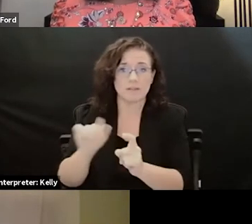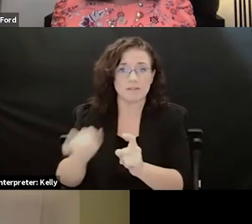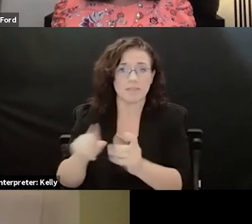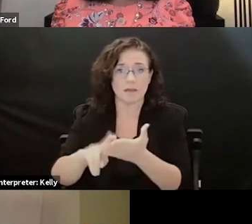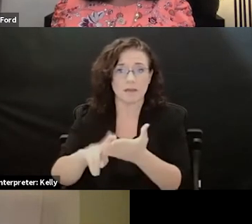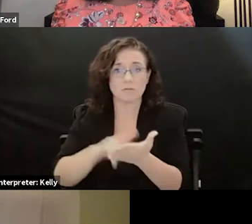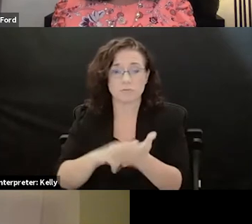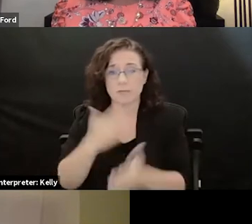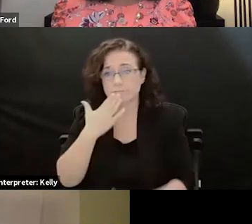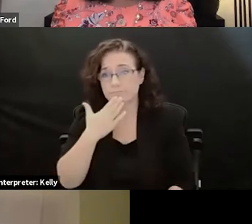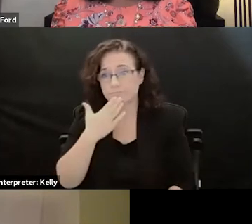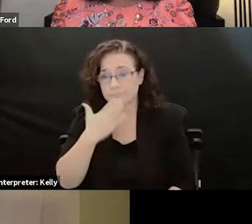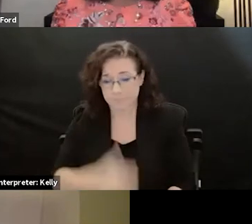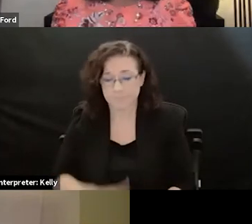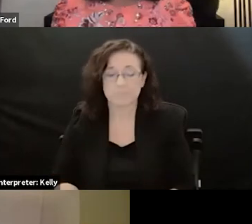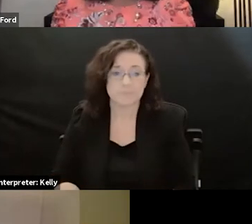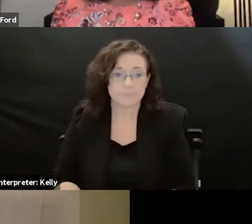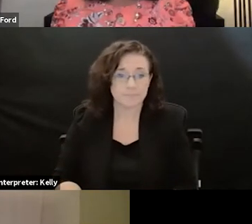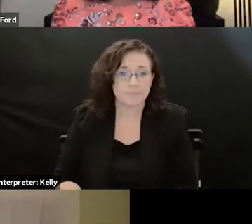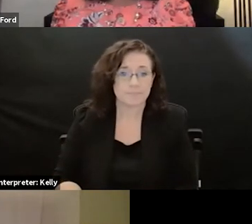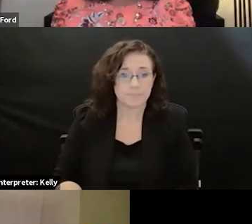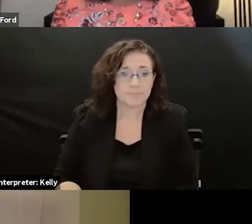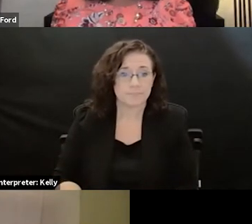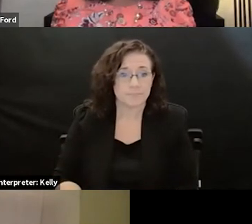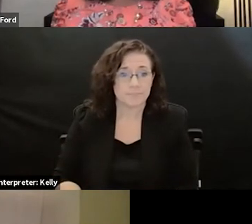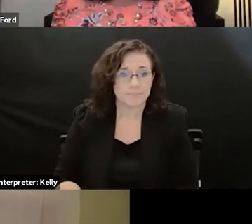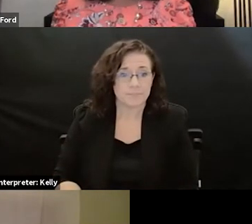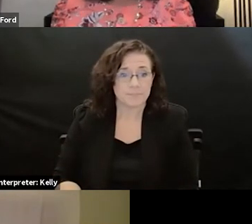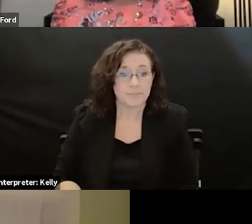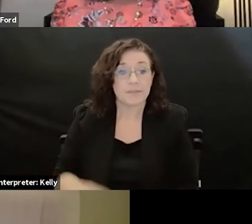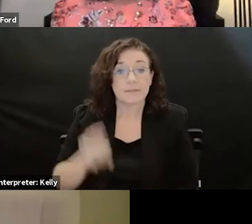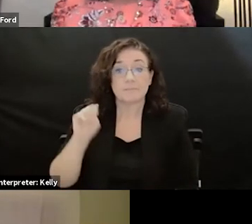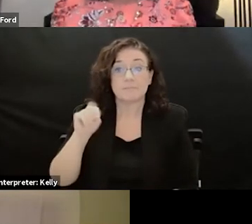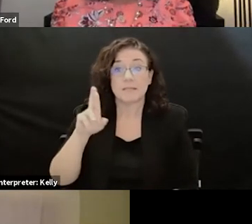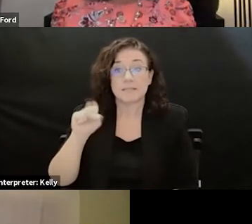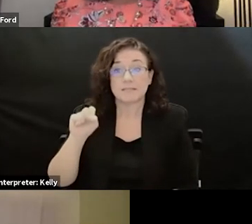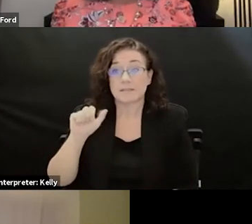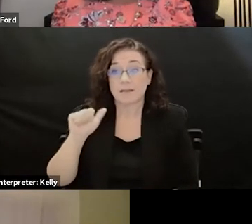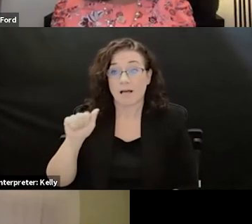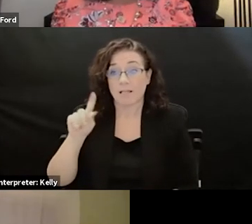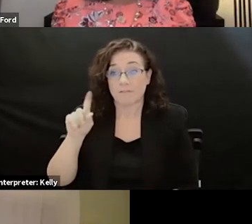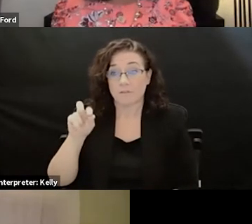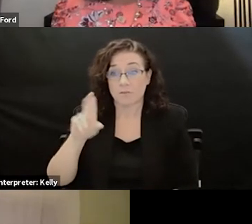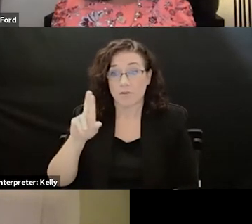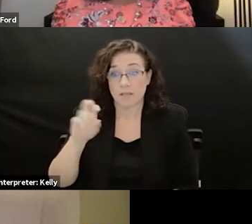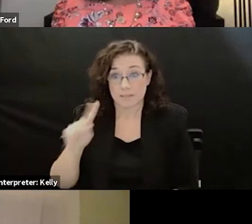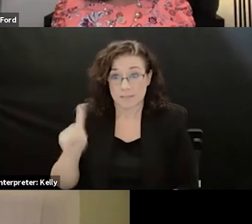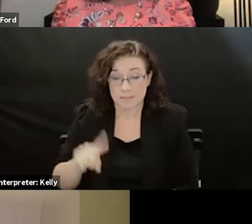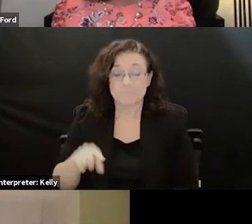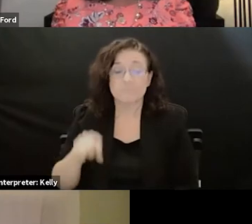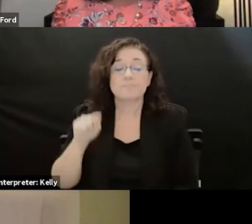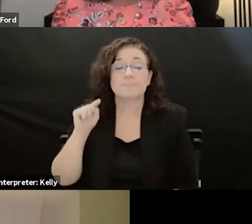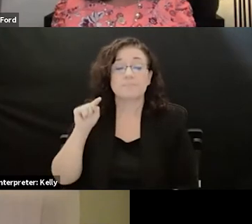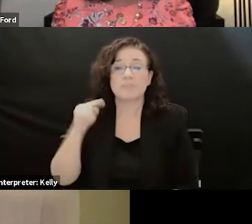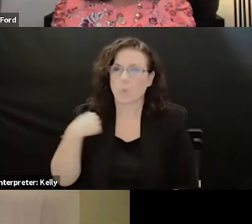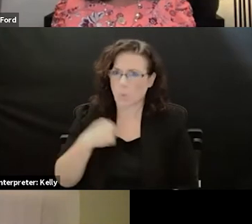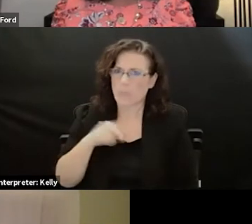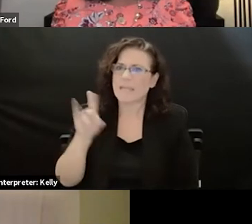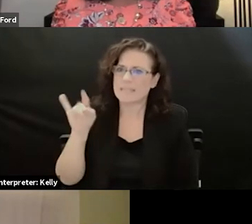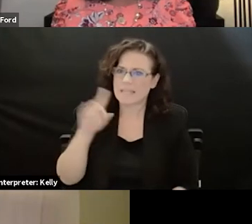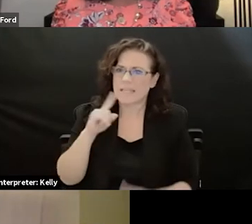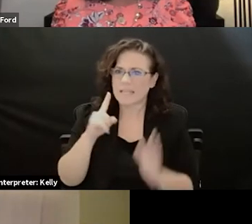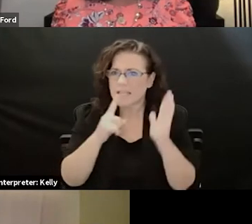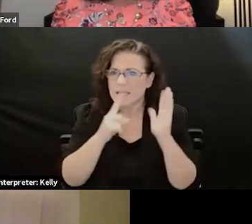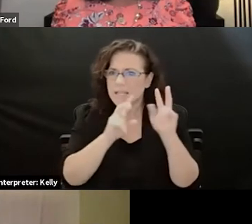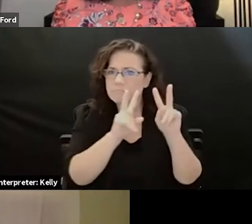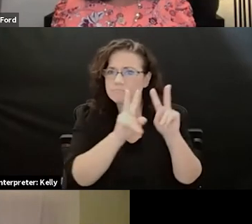you yes and um we did a cost to value analysis ms maldonado and i had